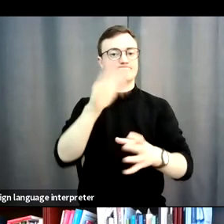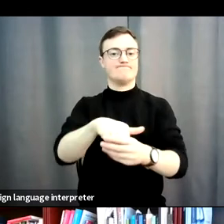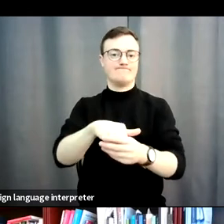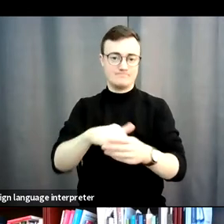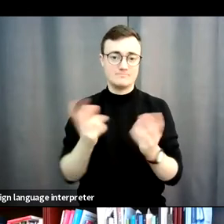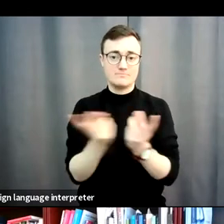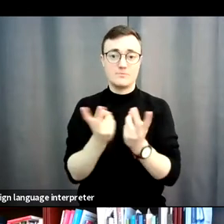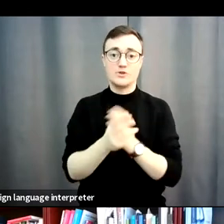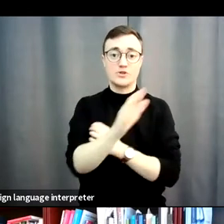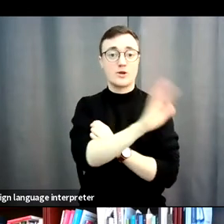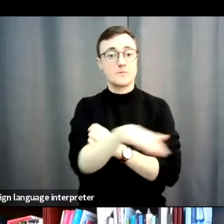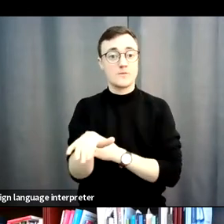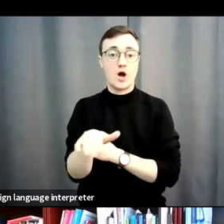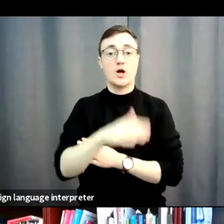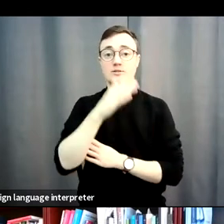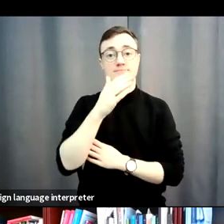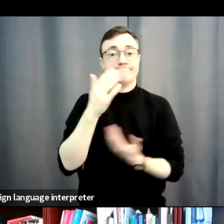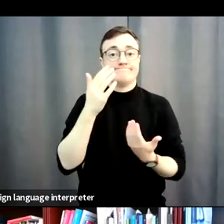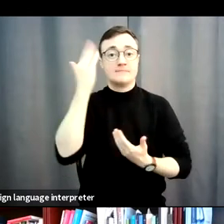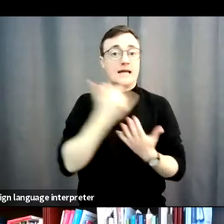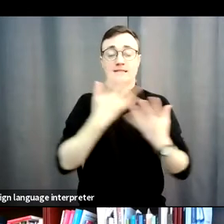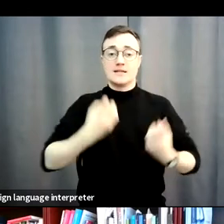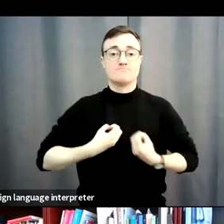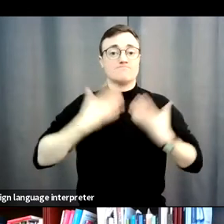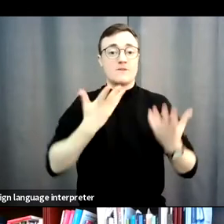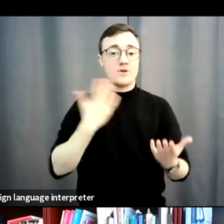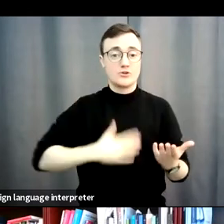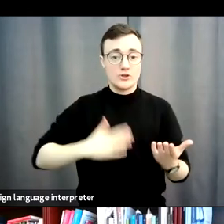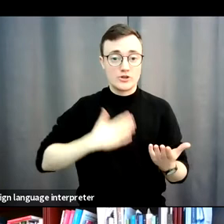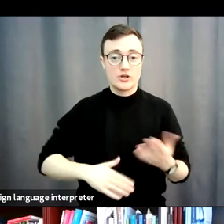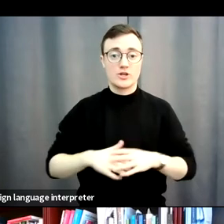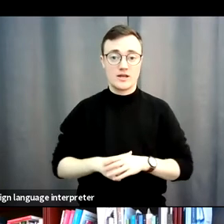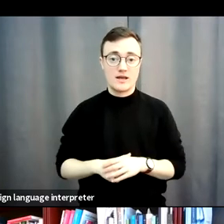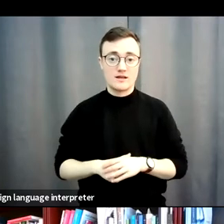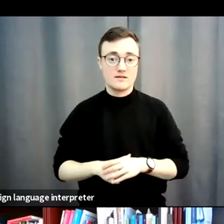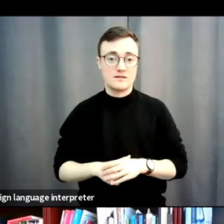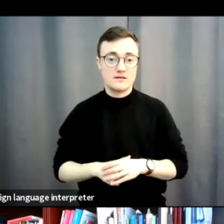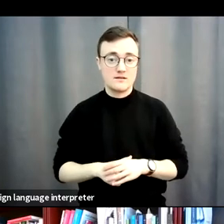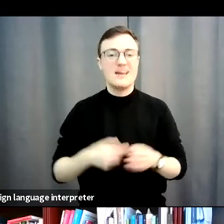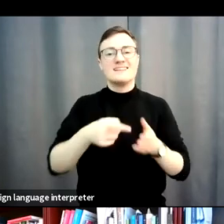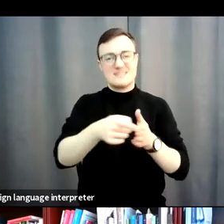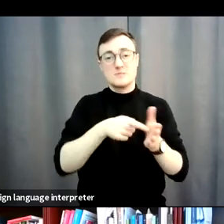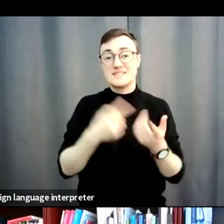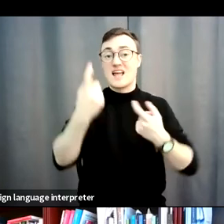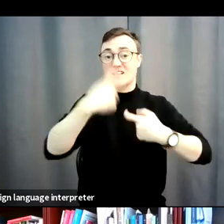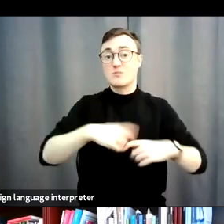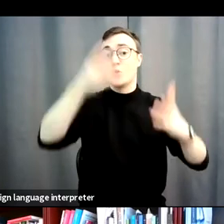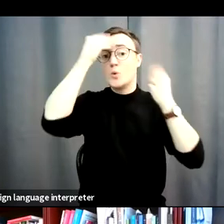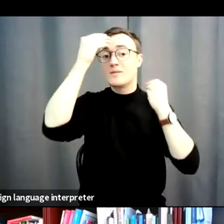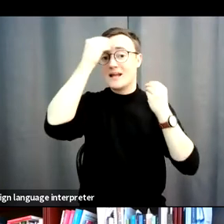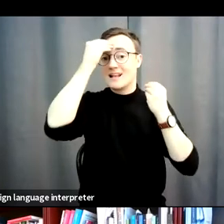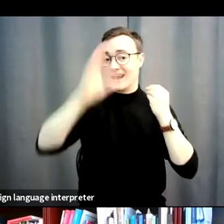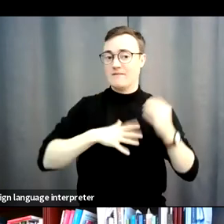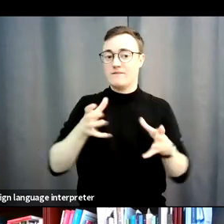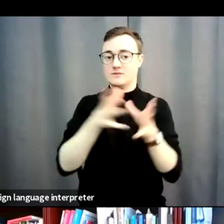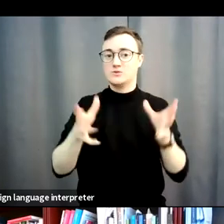their right to be heard, to have their views taken into account on matters affecting them, particularly in education, and there